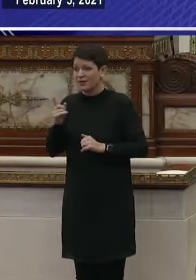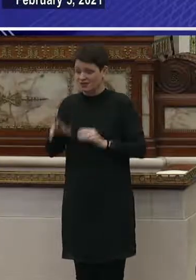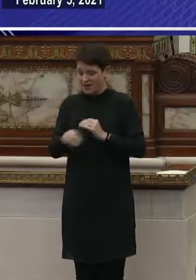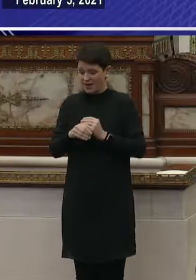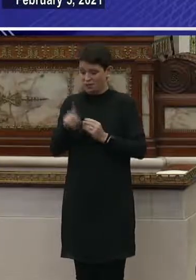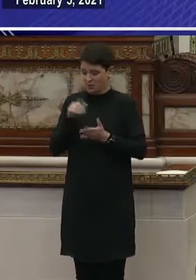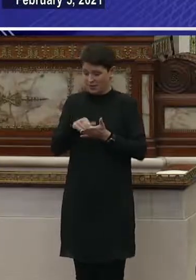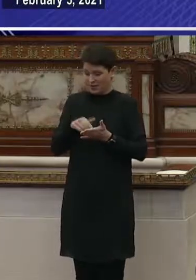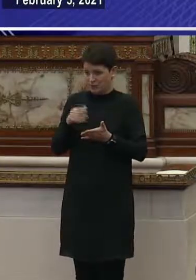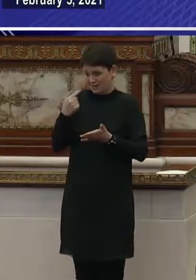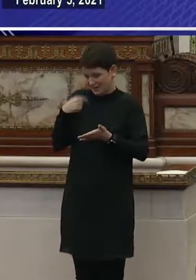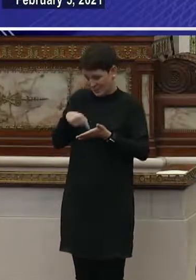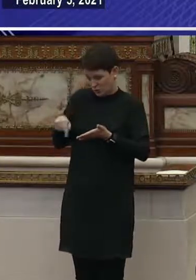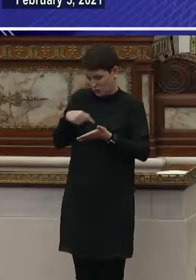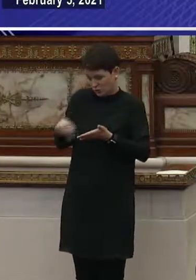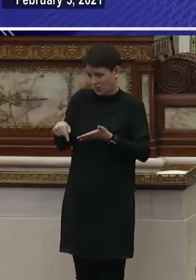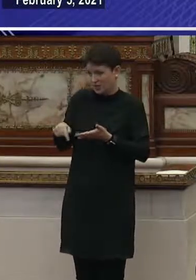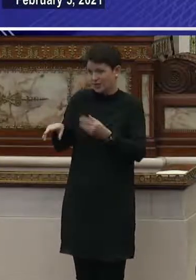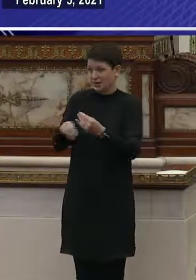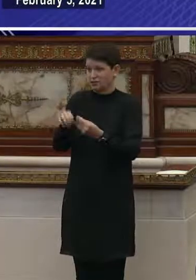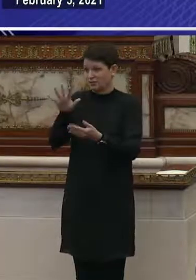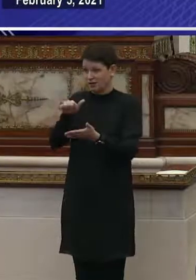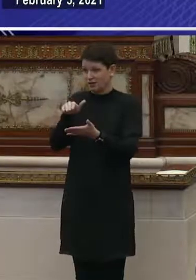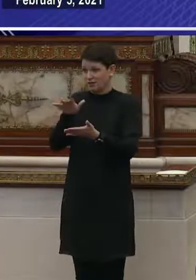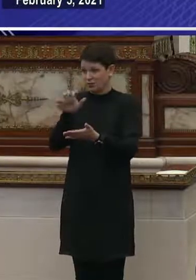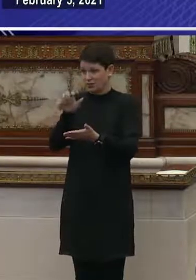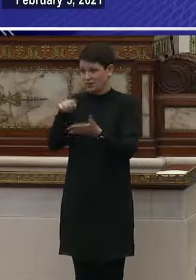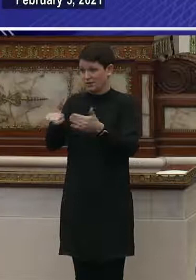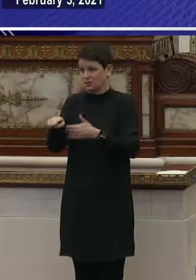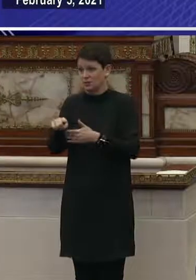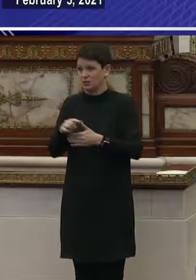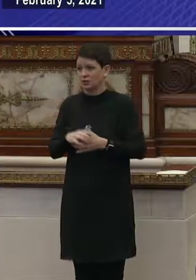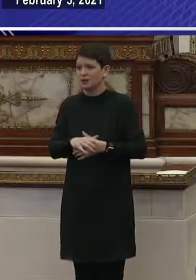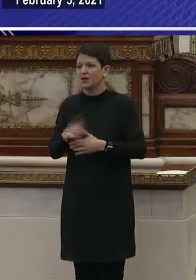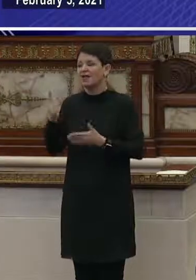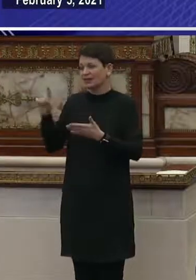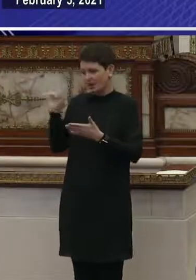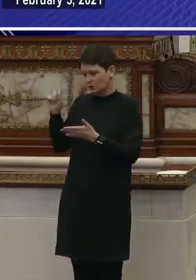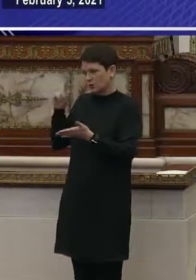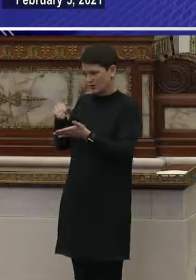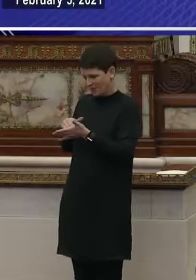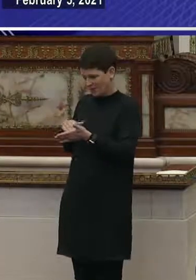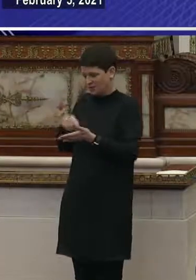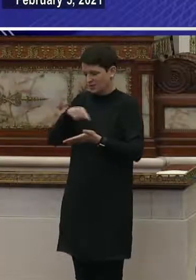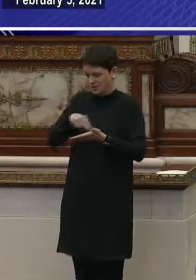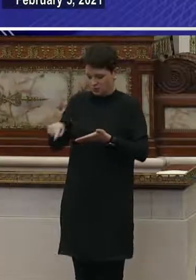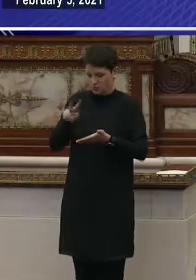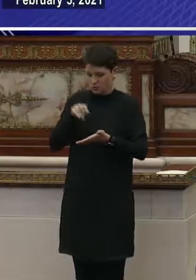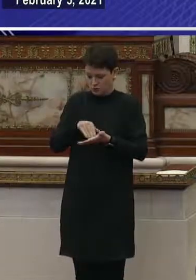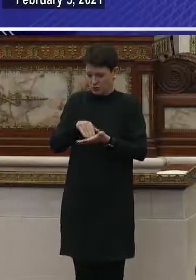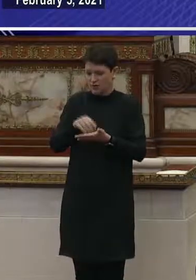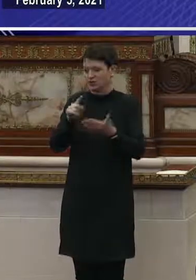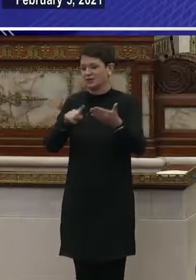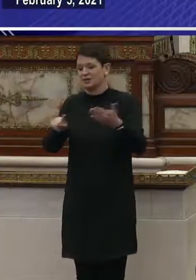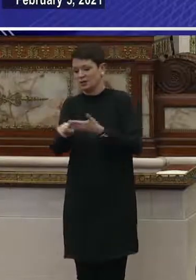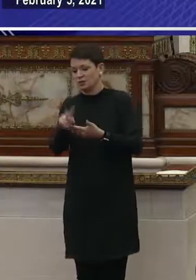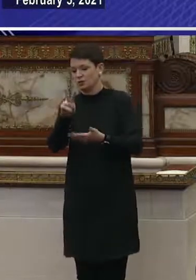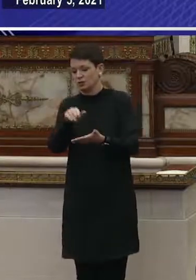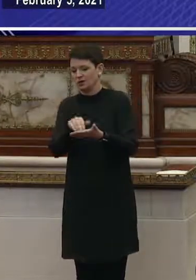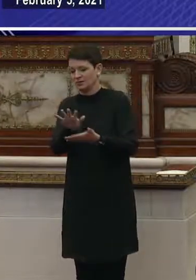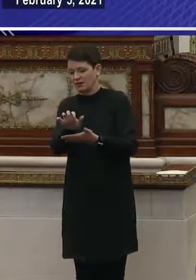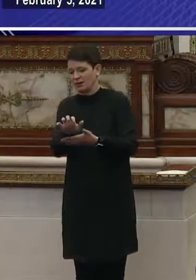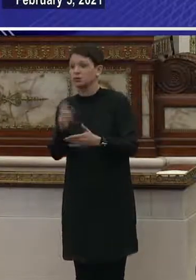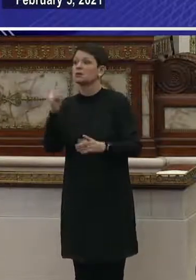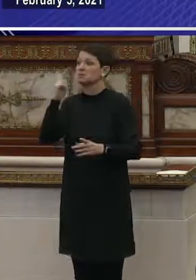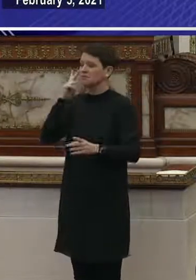1,000 last week, is that what you're saying? An extra 500 this week? Last week was 1,000, this week 2,000, next week 2,500. Oh, I